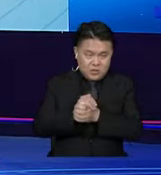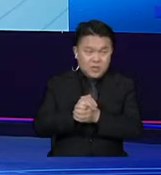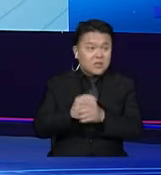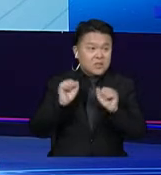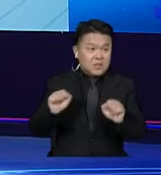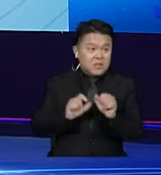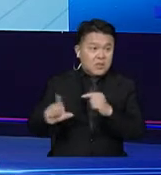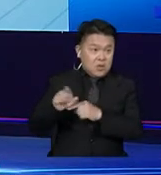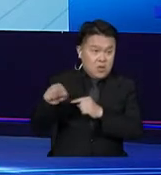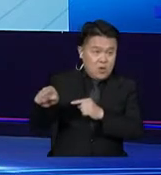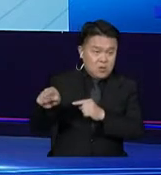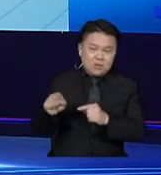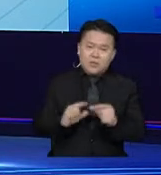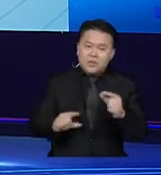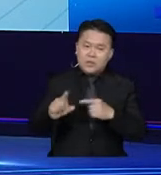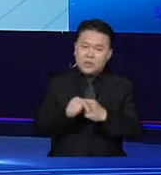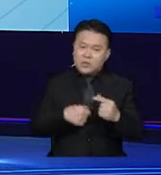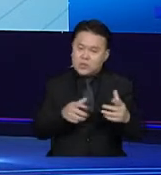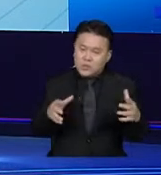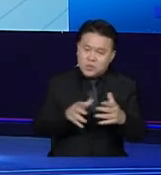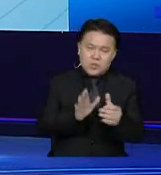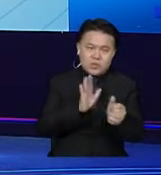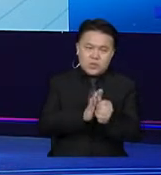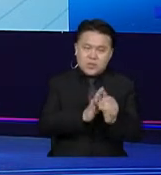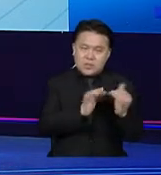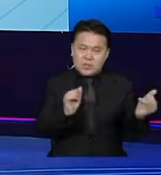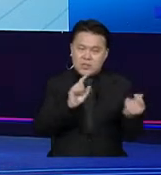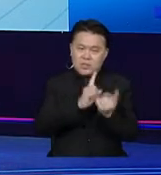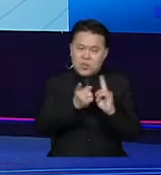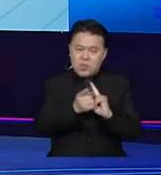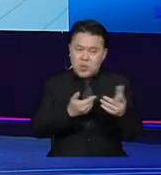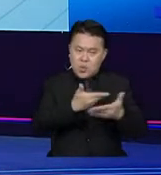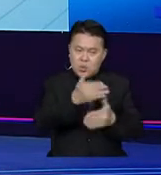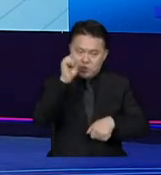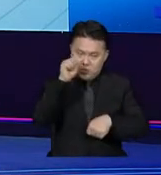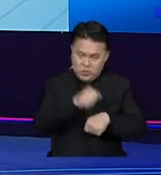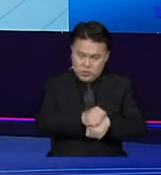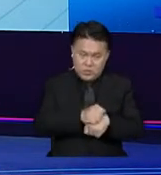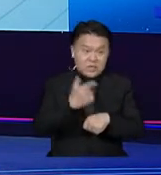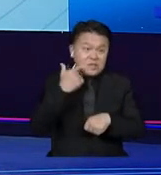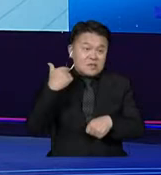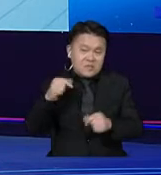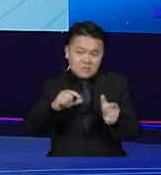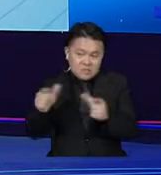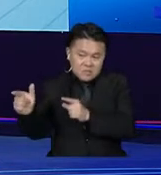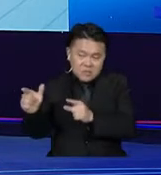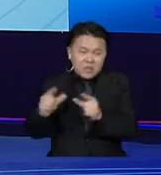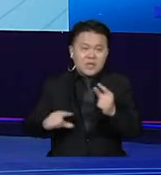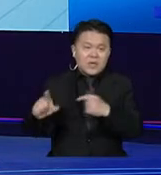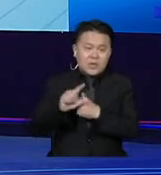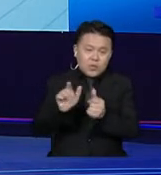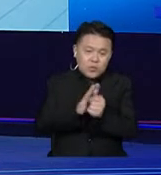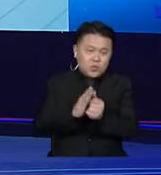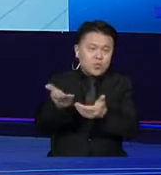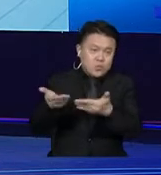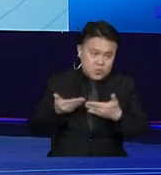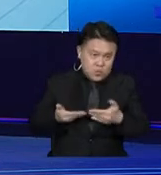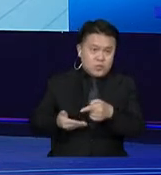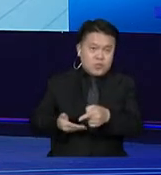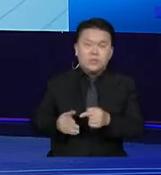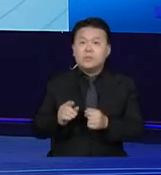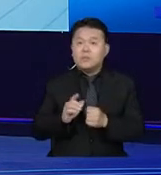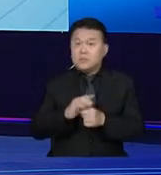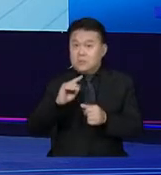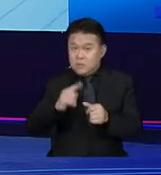The friendliest wolves domesticated themselves and became one of the most successful species on